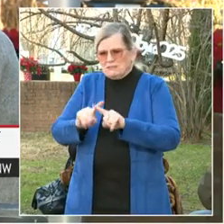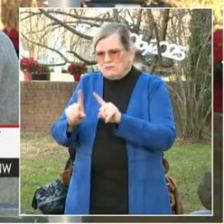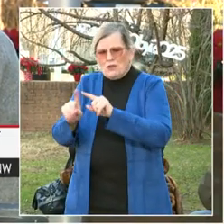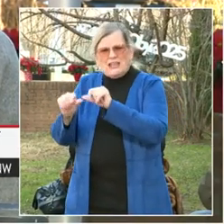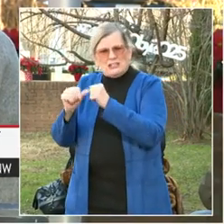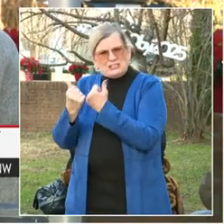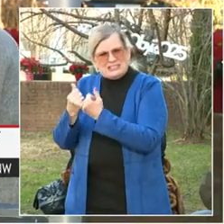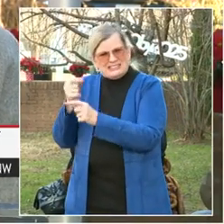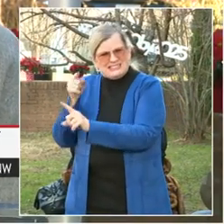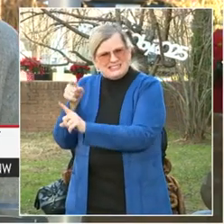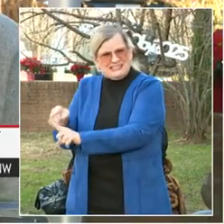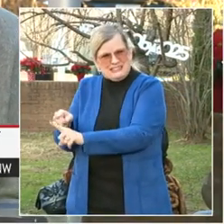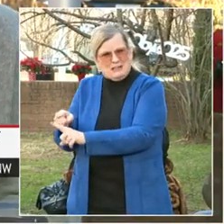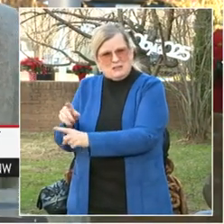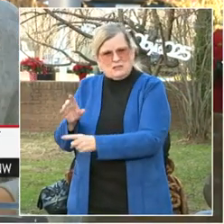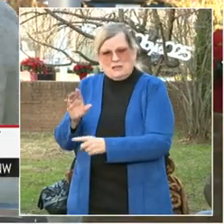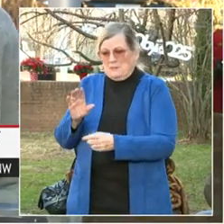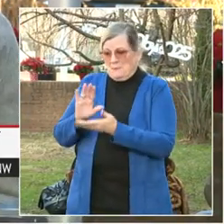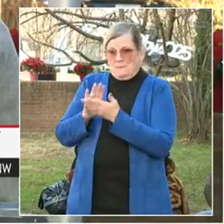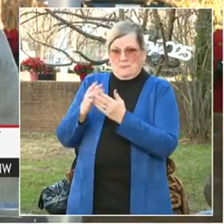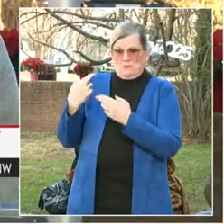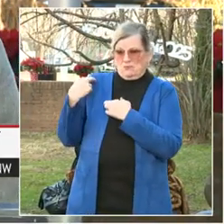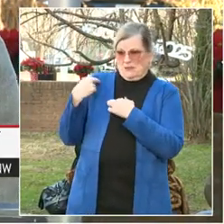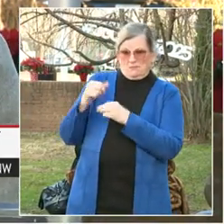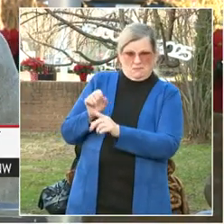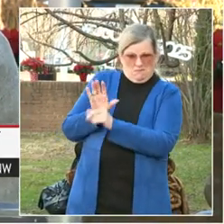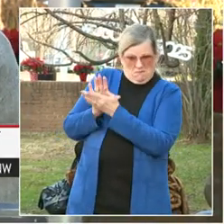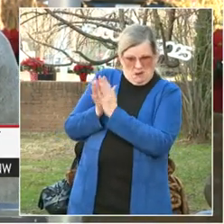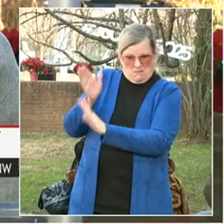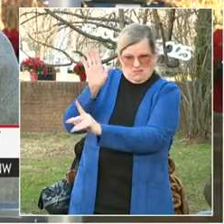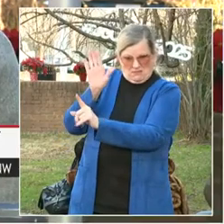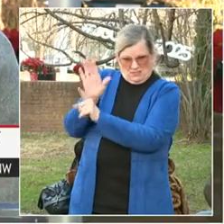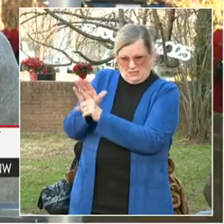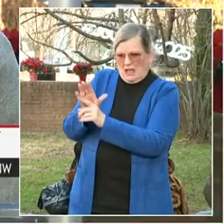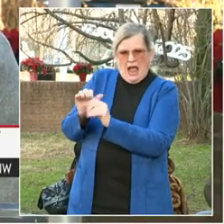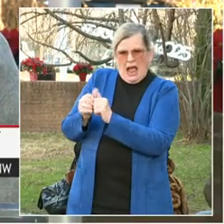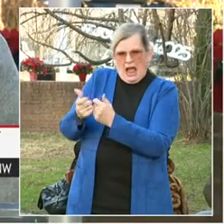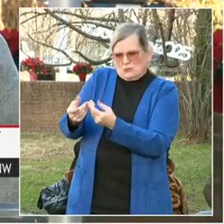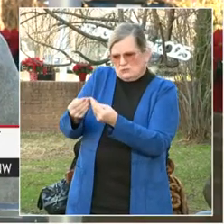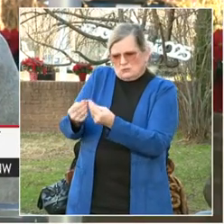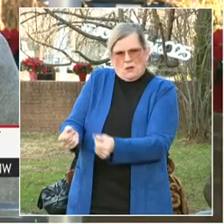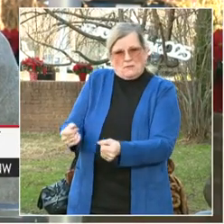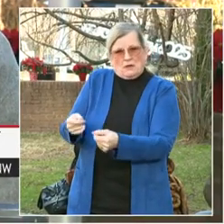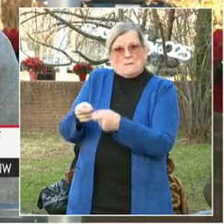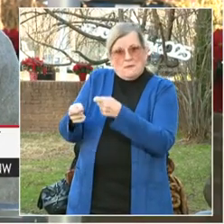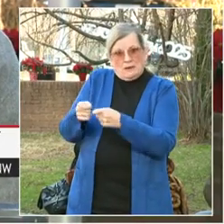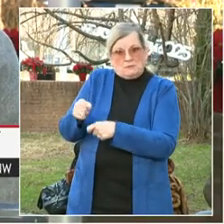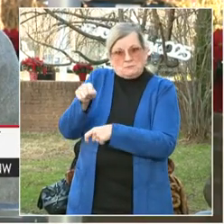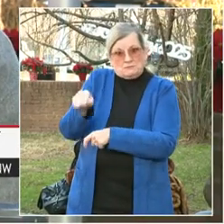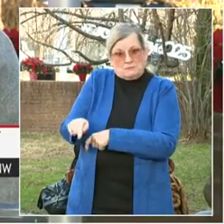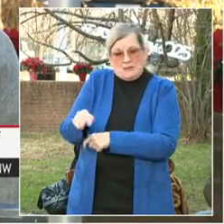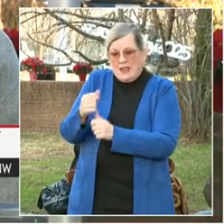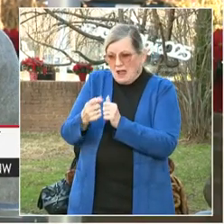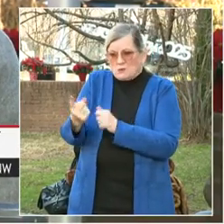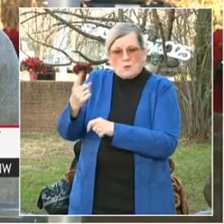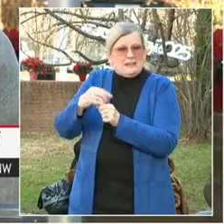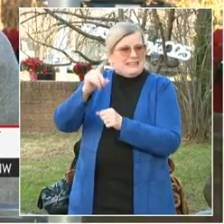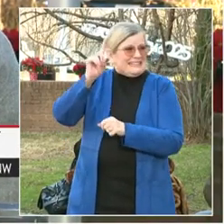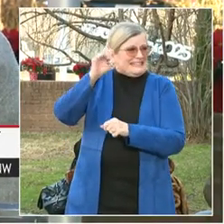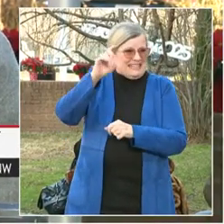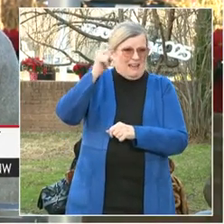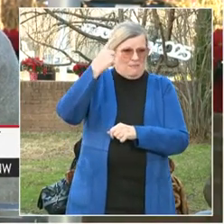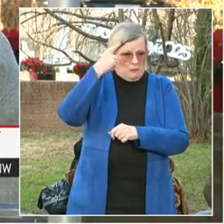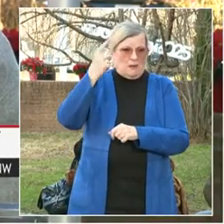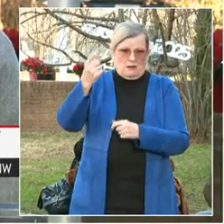management? Any issue in D.C. government points to me. Okay, I'm the boss. And so if there is a